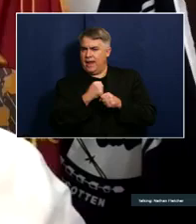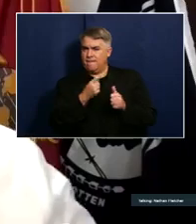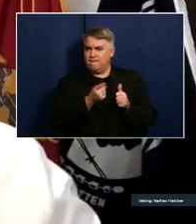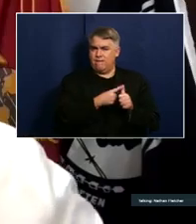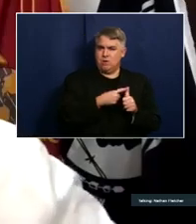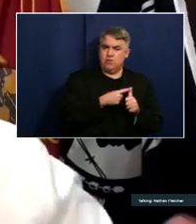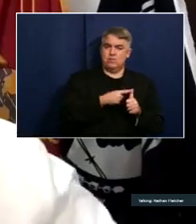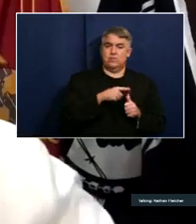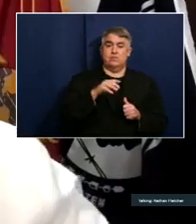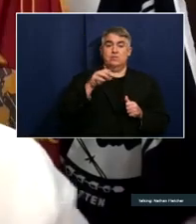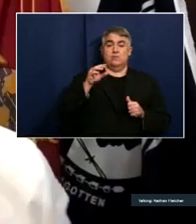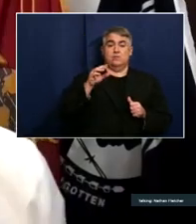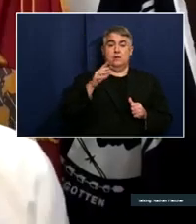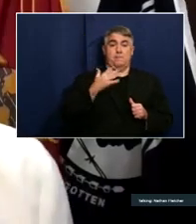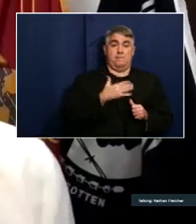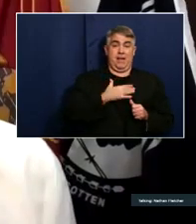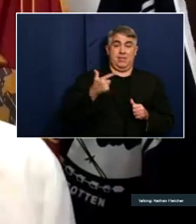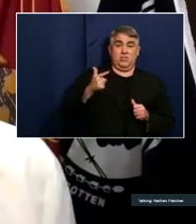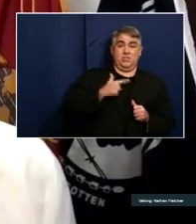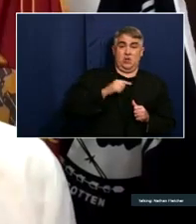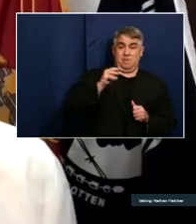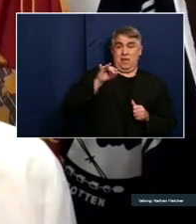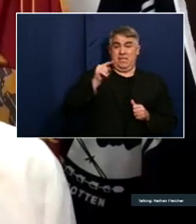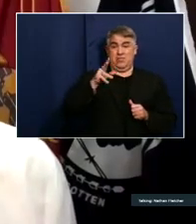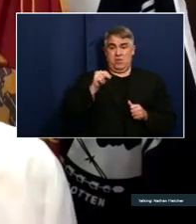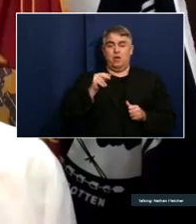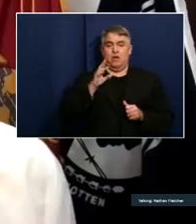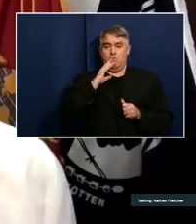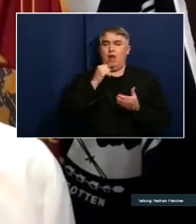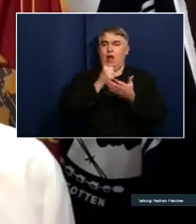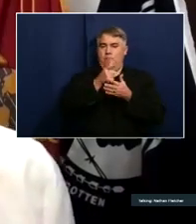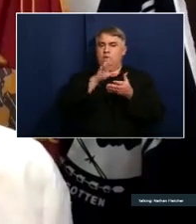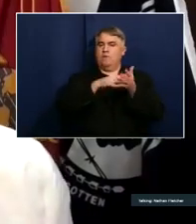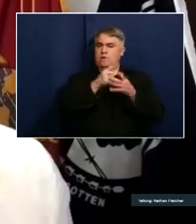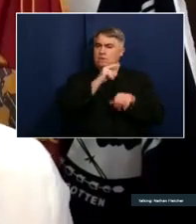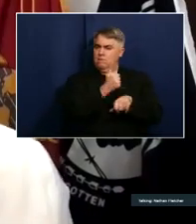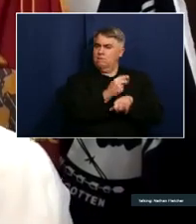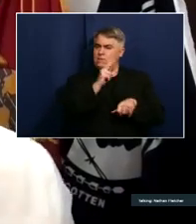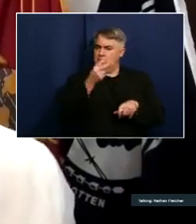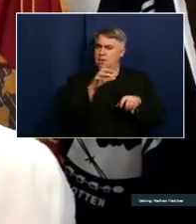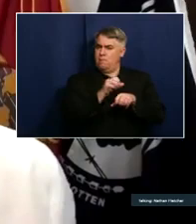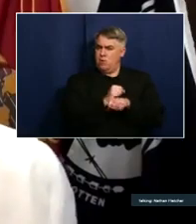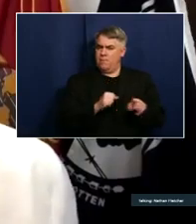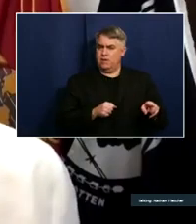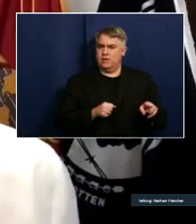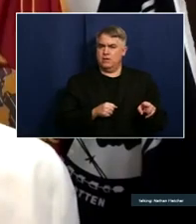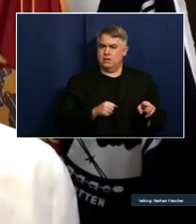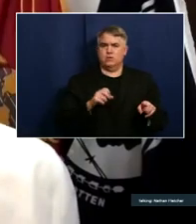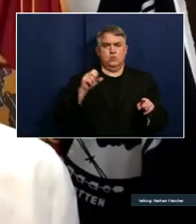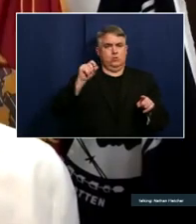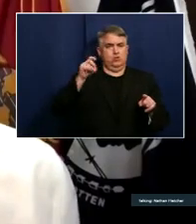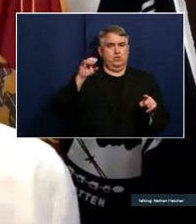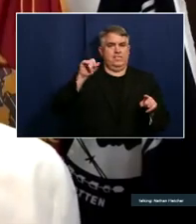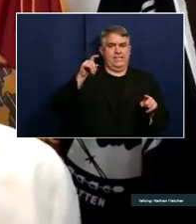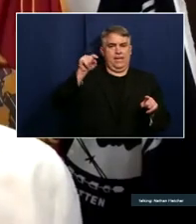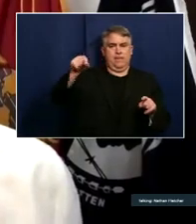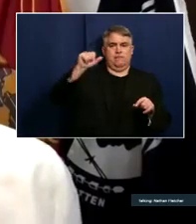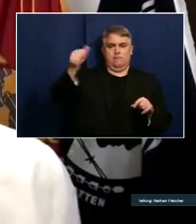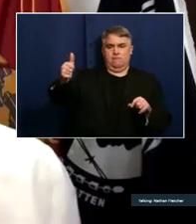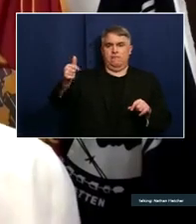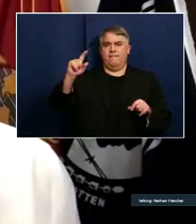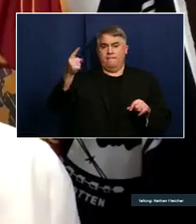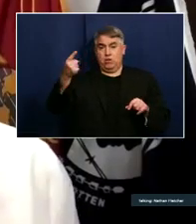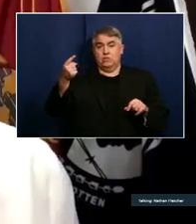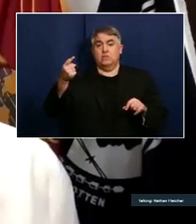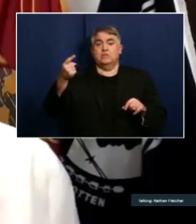one of those sites, that helps schedule your second. If you go to one of the superstations that were one of the early ones to set up, then they will contact you at